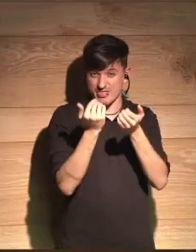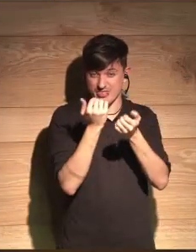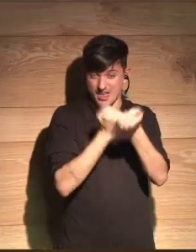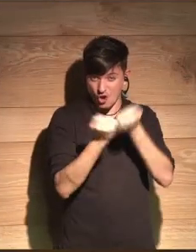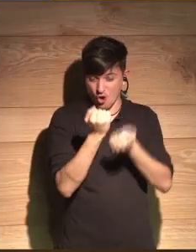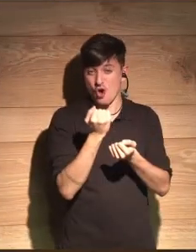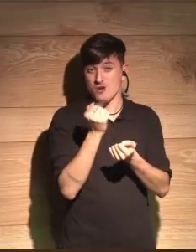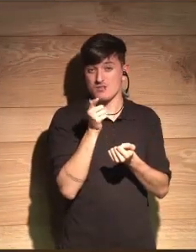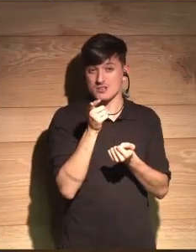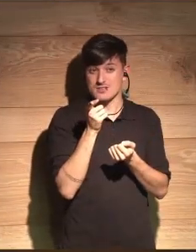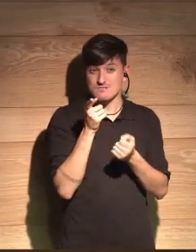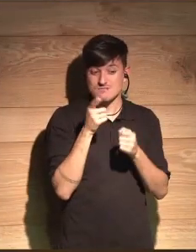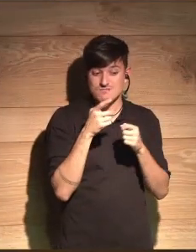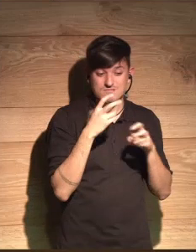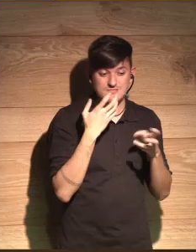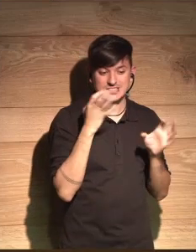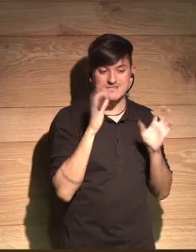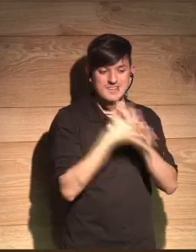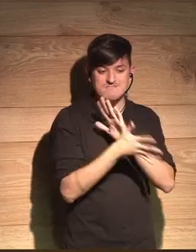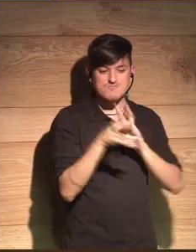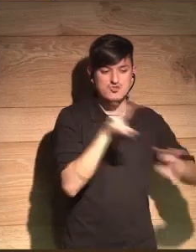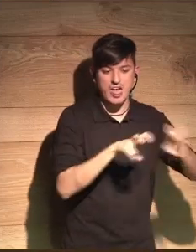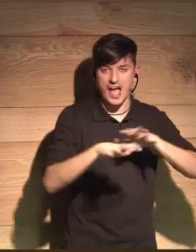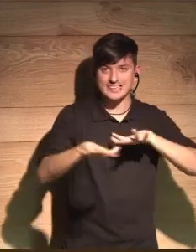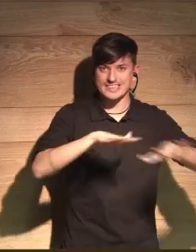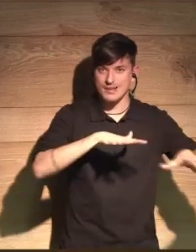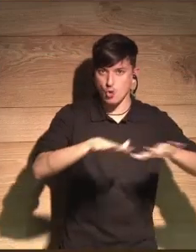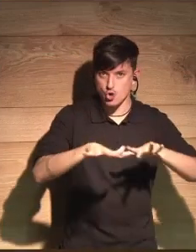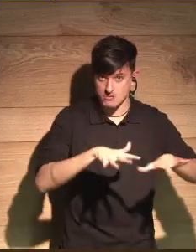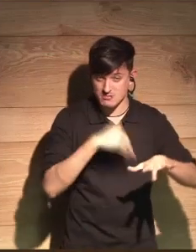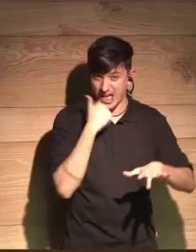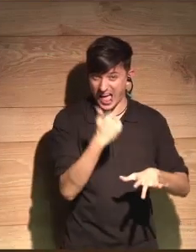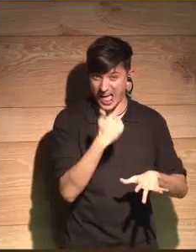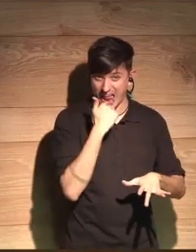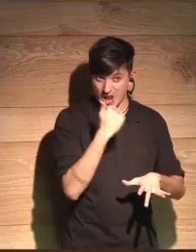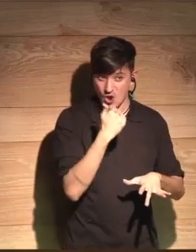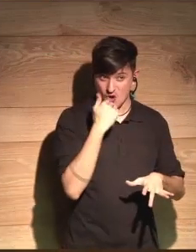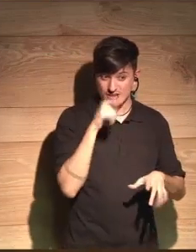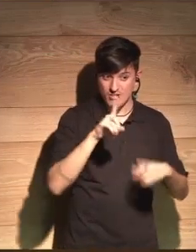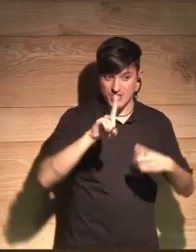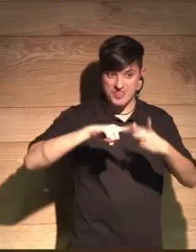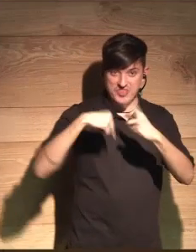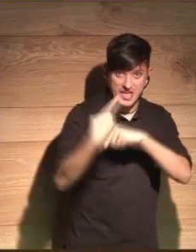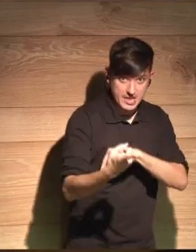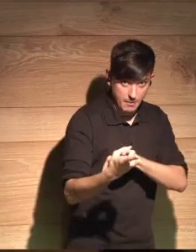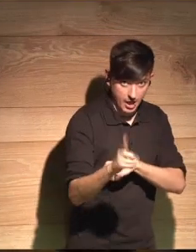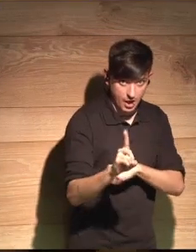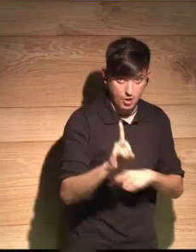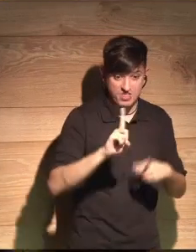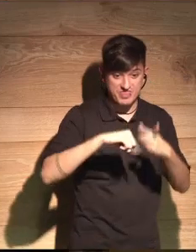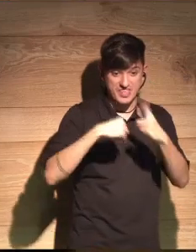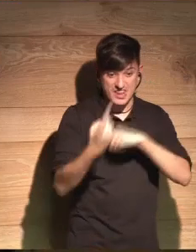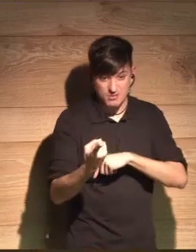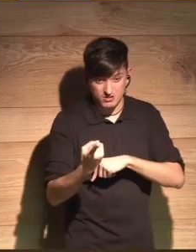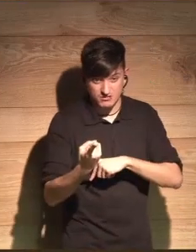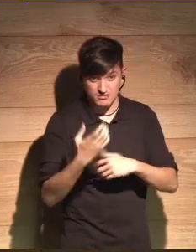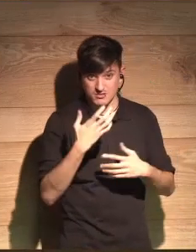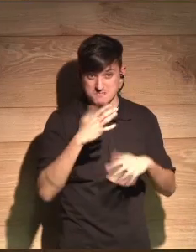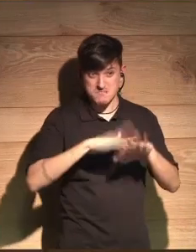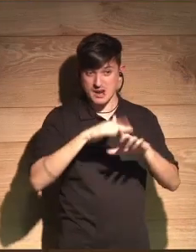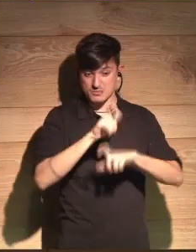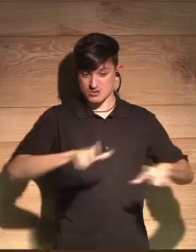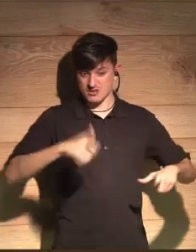work there, is the look for assets. So that's something that is not a derivative. Derivatives